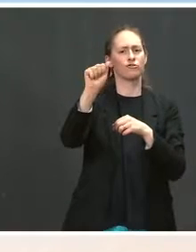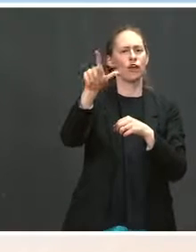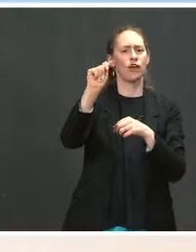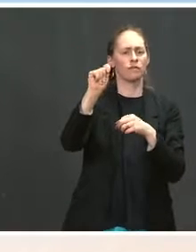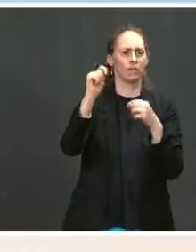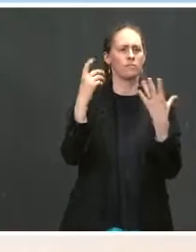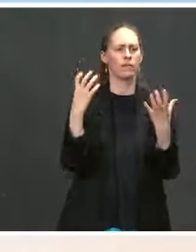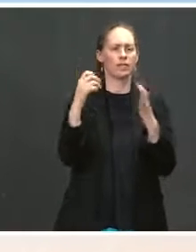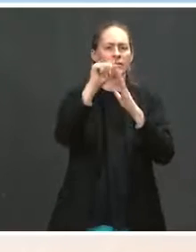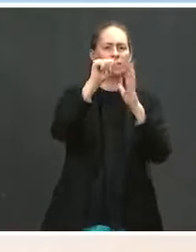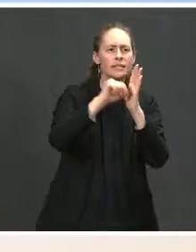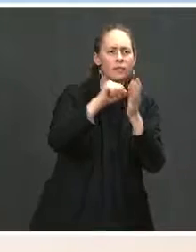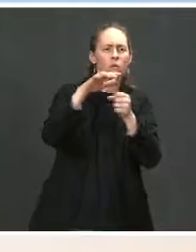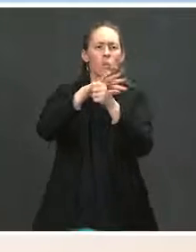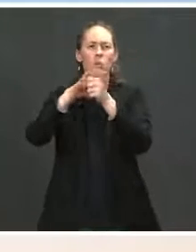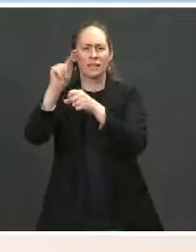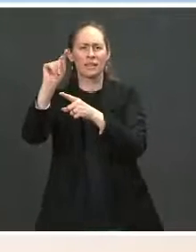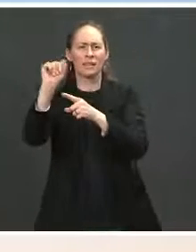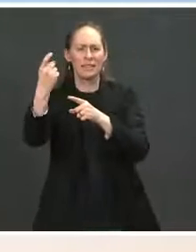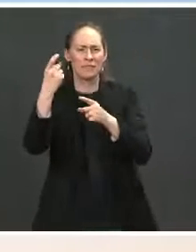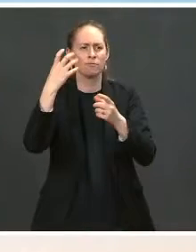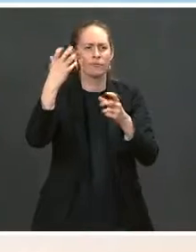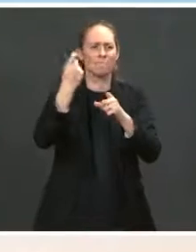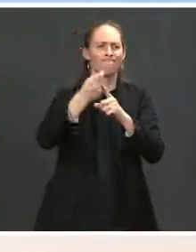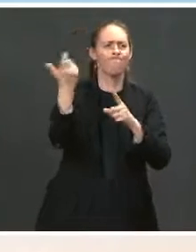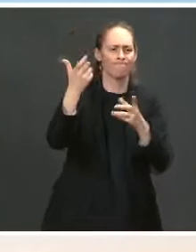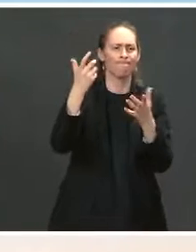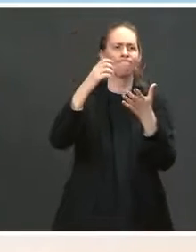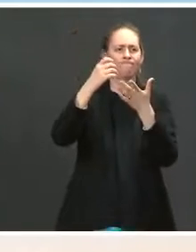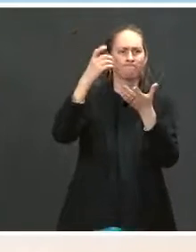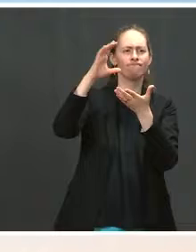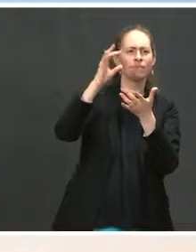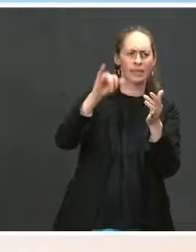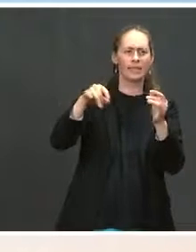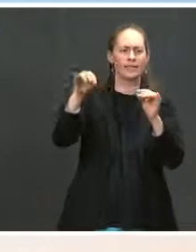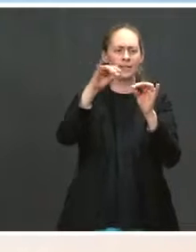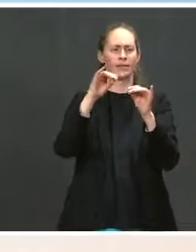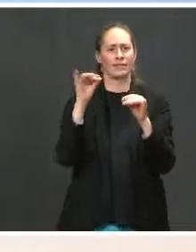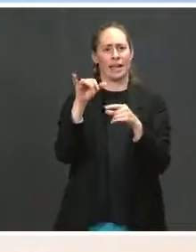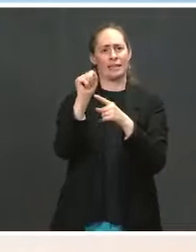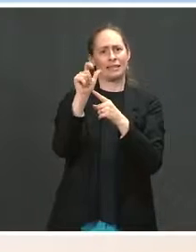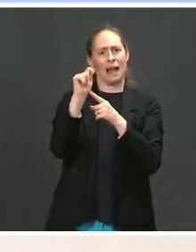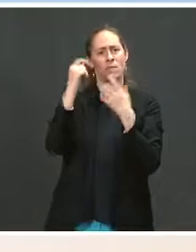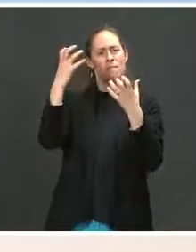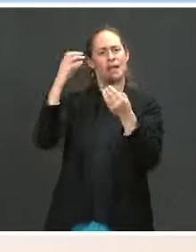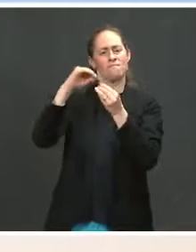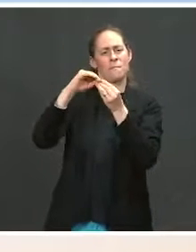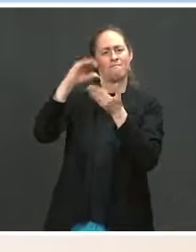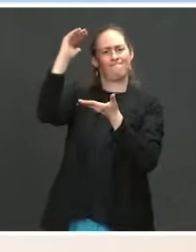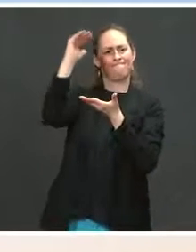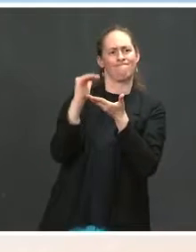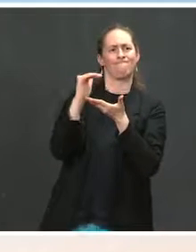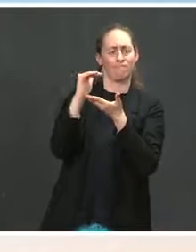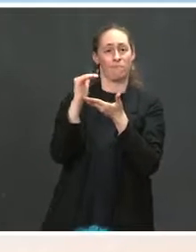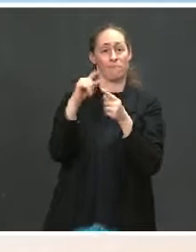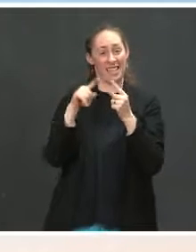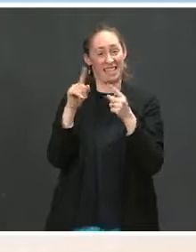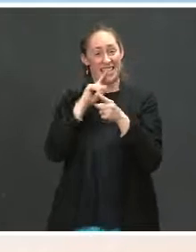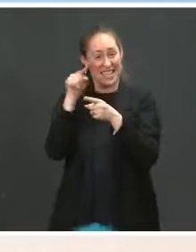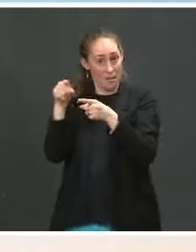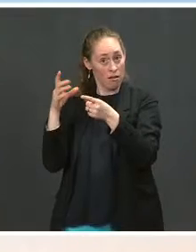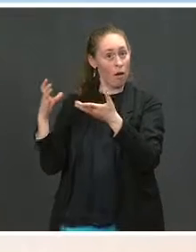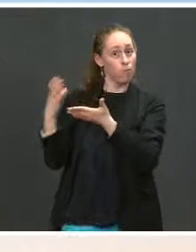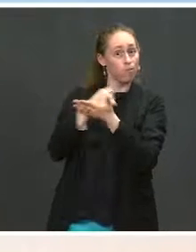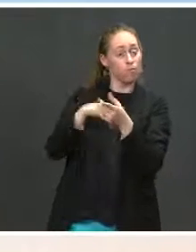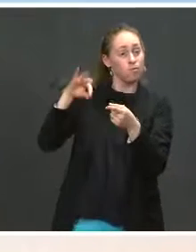how to pay for a package, and as you know, the SALT deduction would not be a revenue raiser, so they may come with proposals